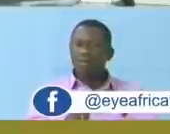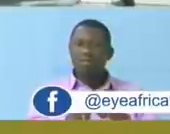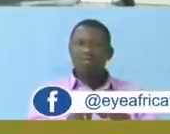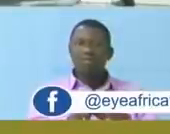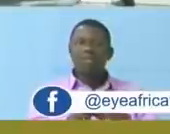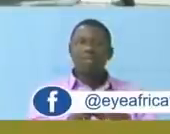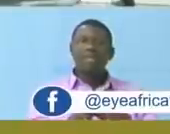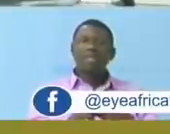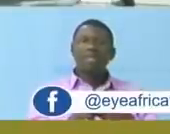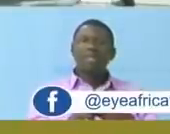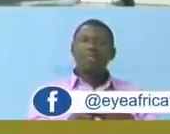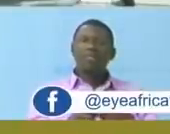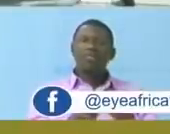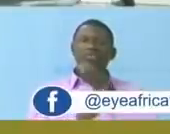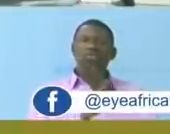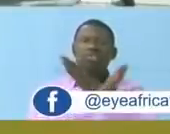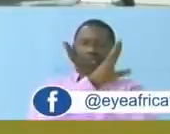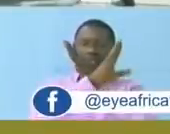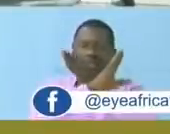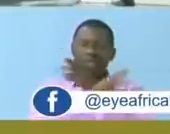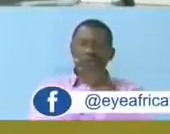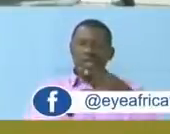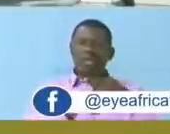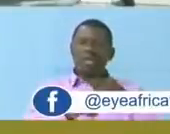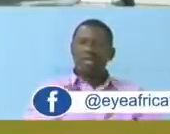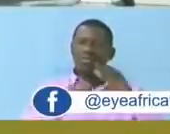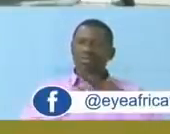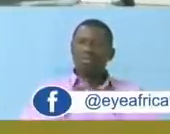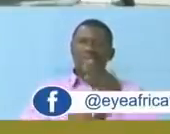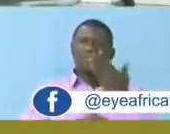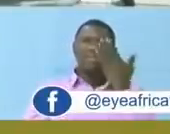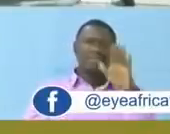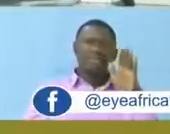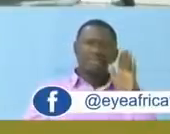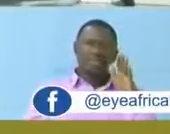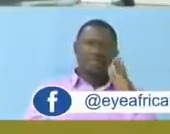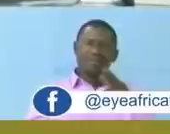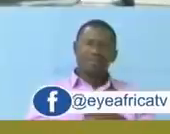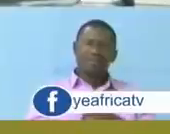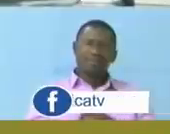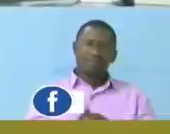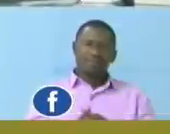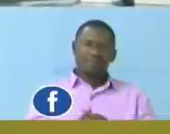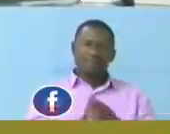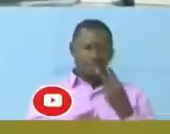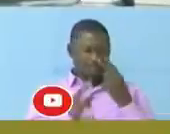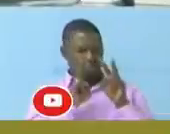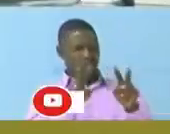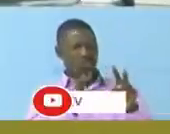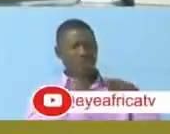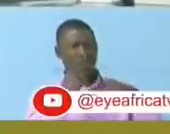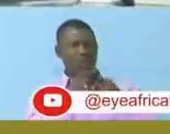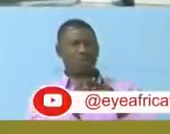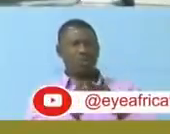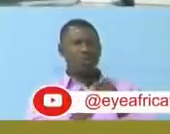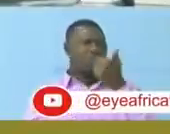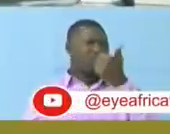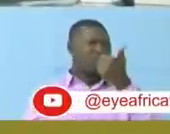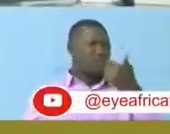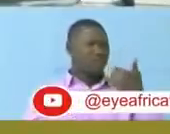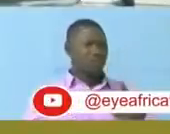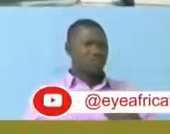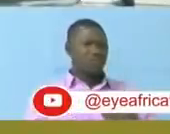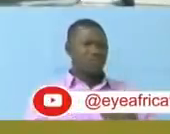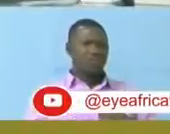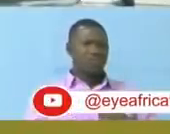10 o'clock, I saw about 6 people dressed in civil.